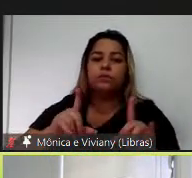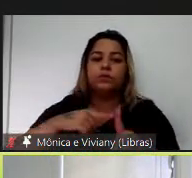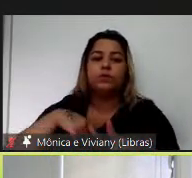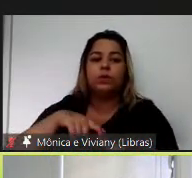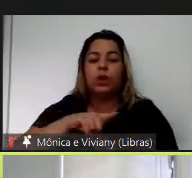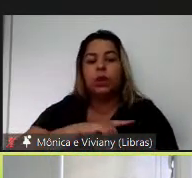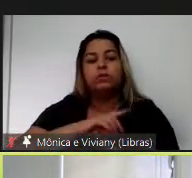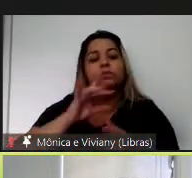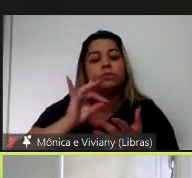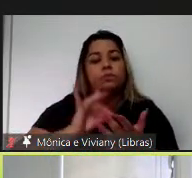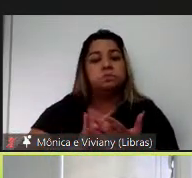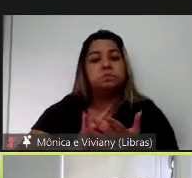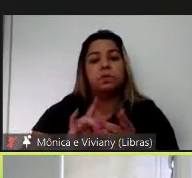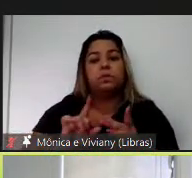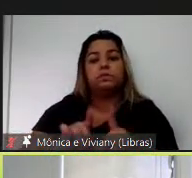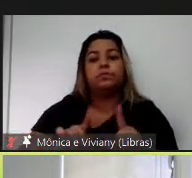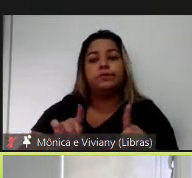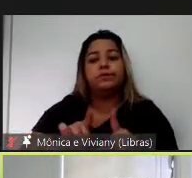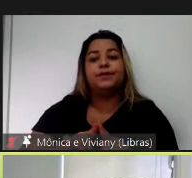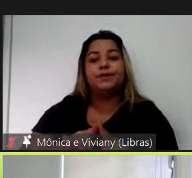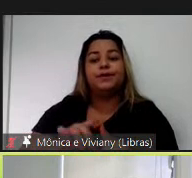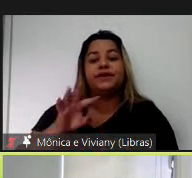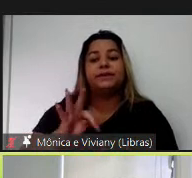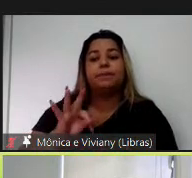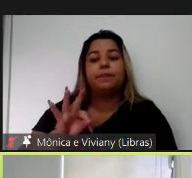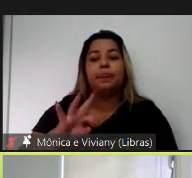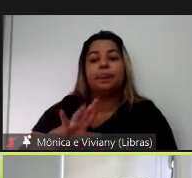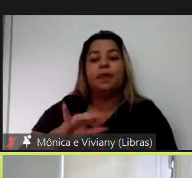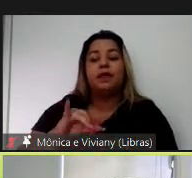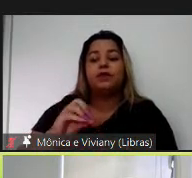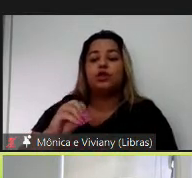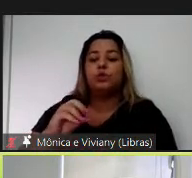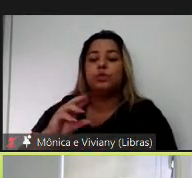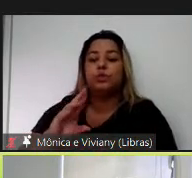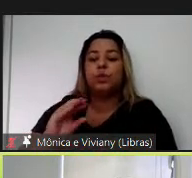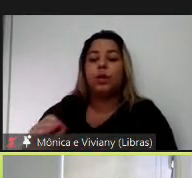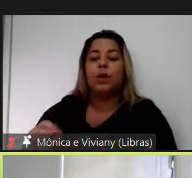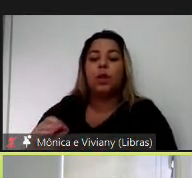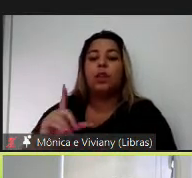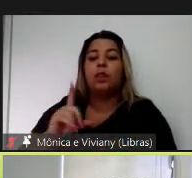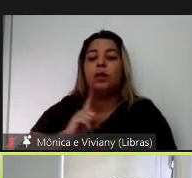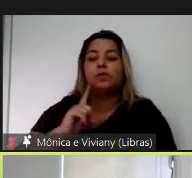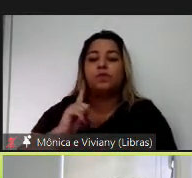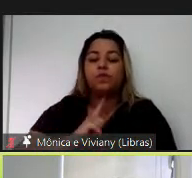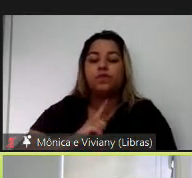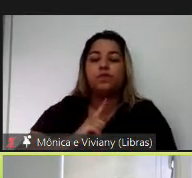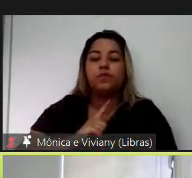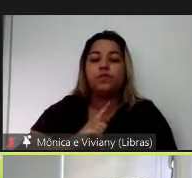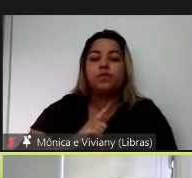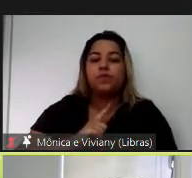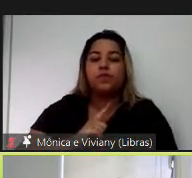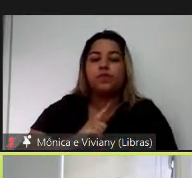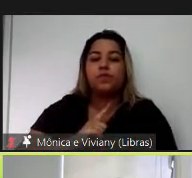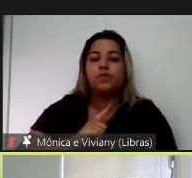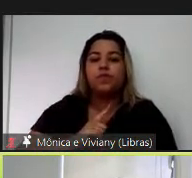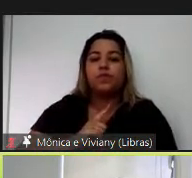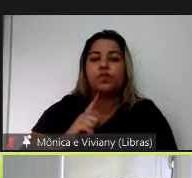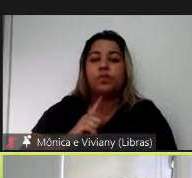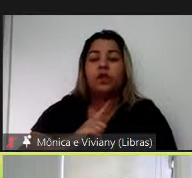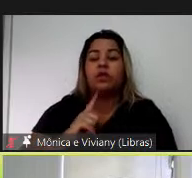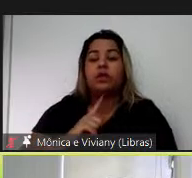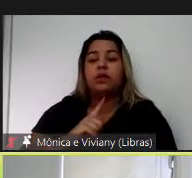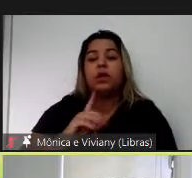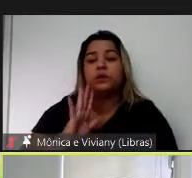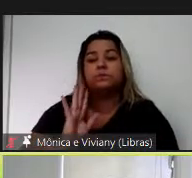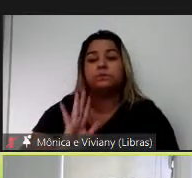it possible for us to guarantee within the national territory for it to have many teams